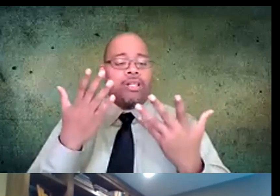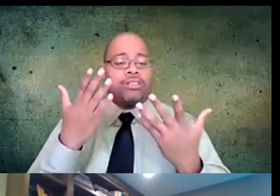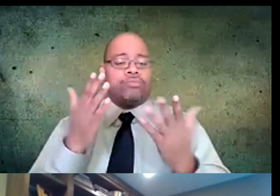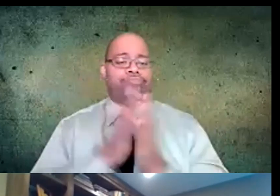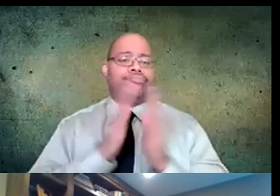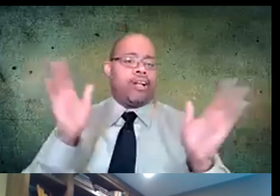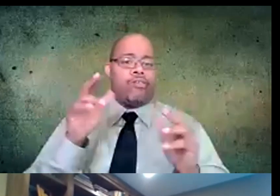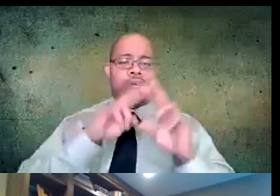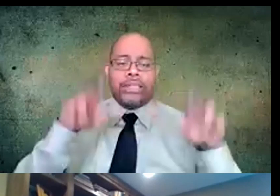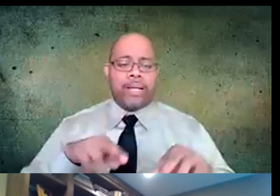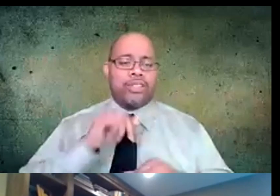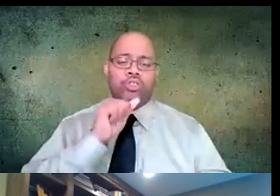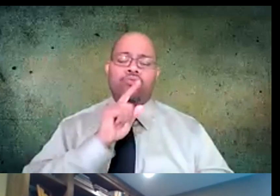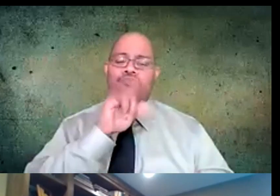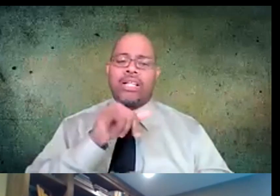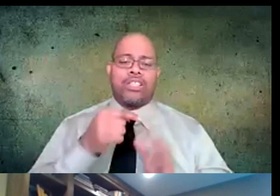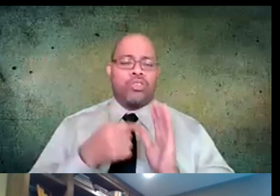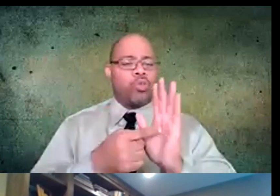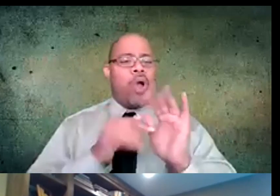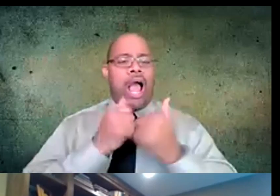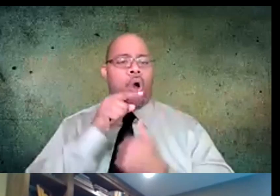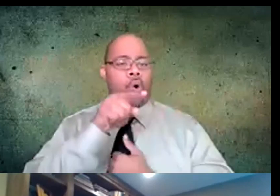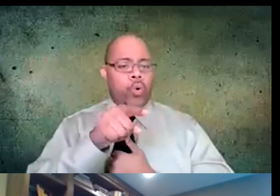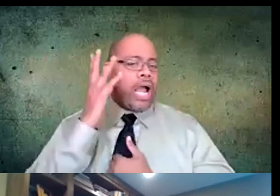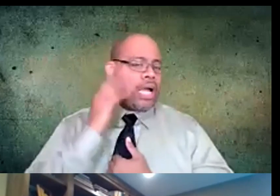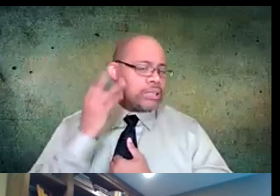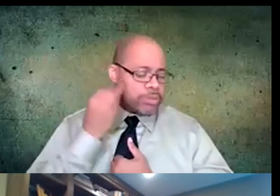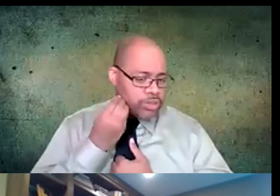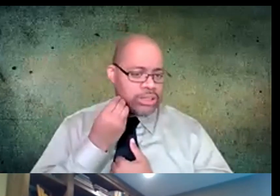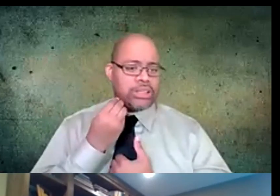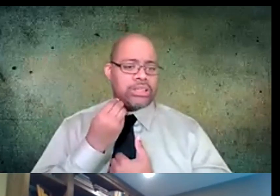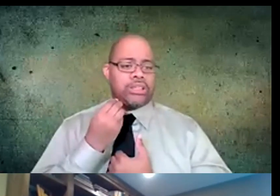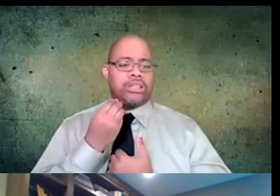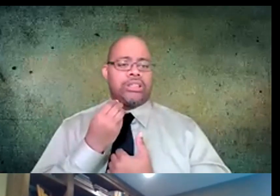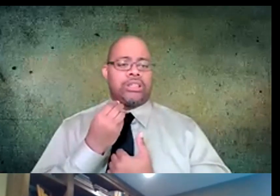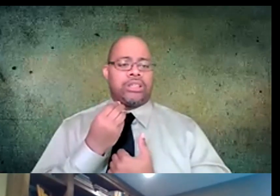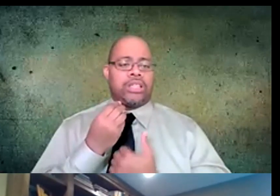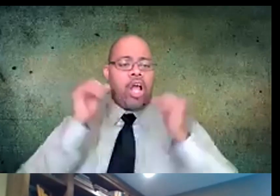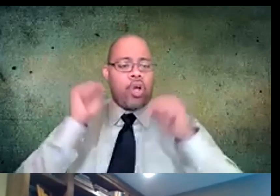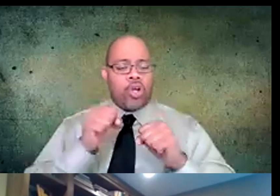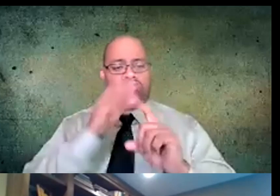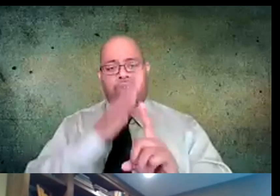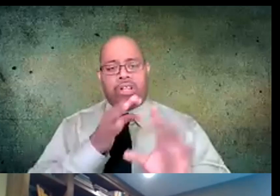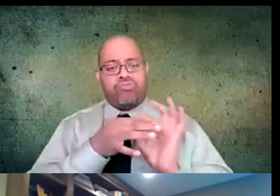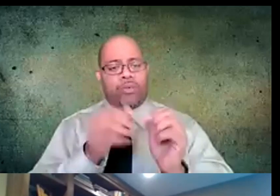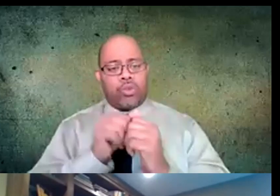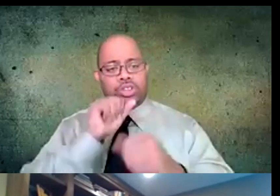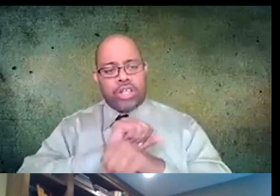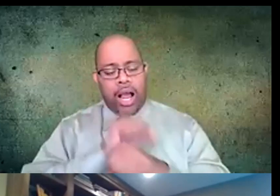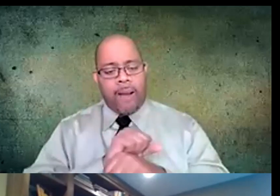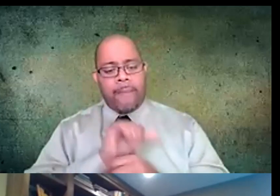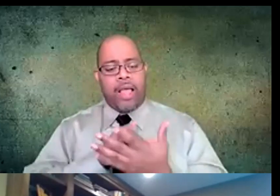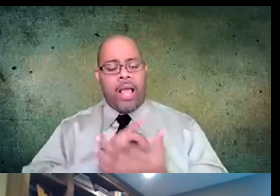resumes that don't really highlight how your experience could be directly relevant to the job that